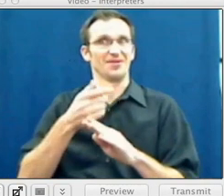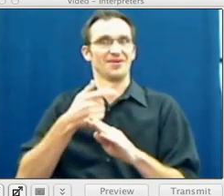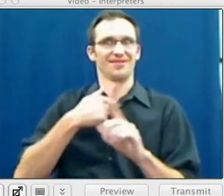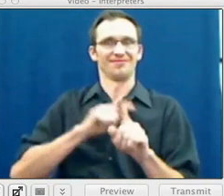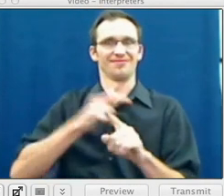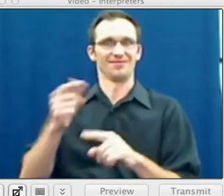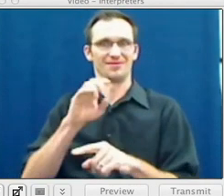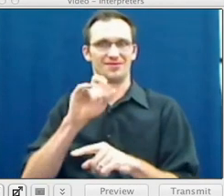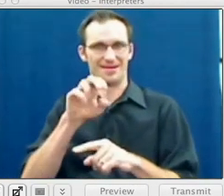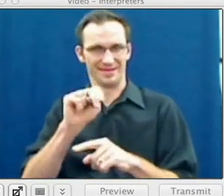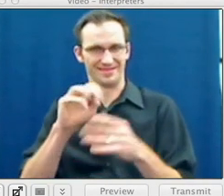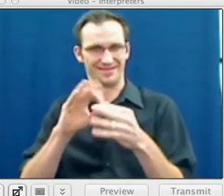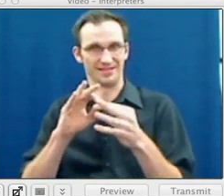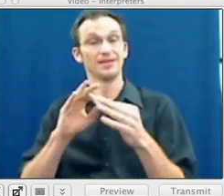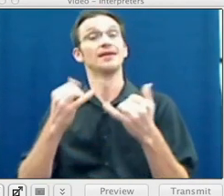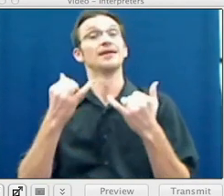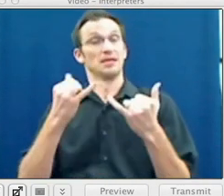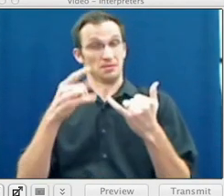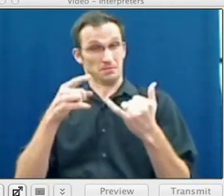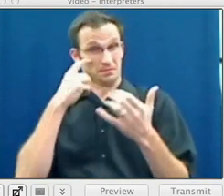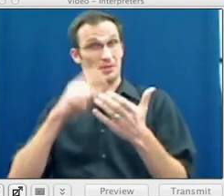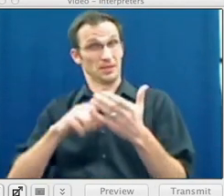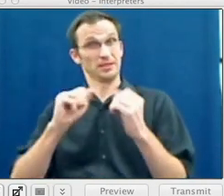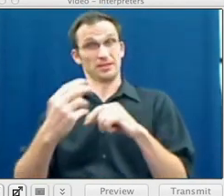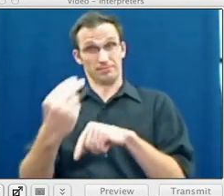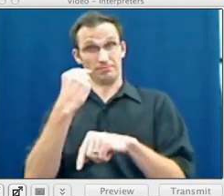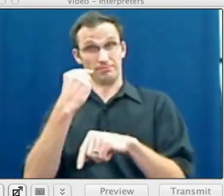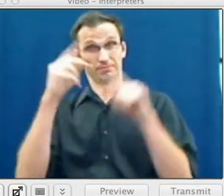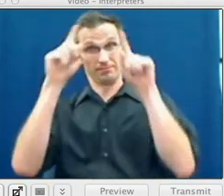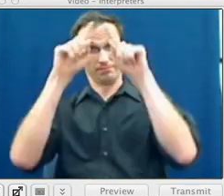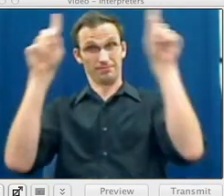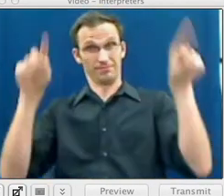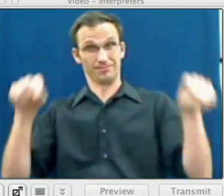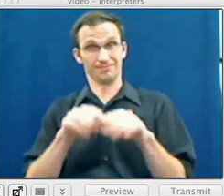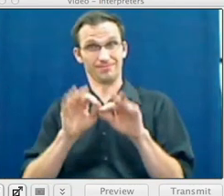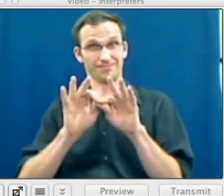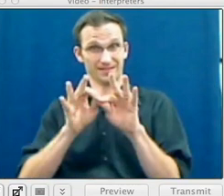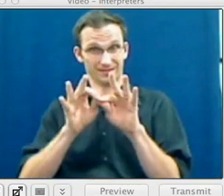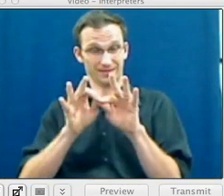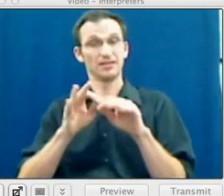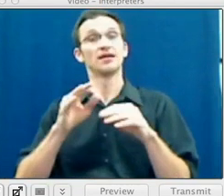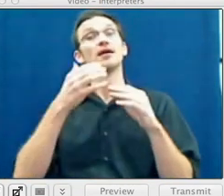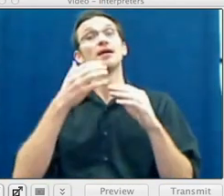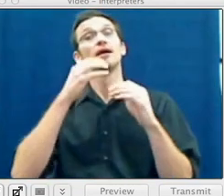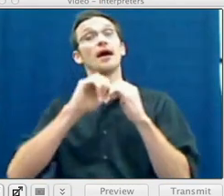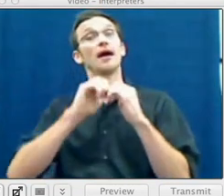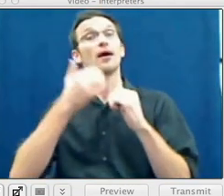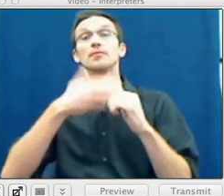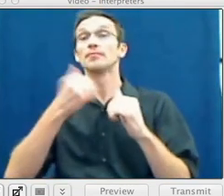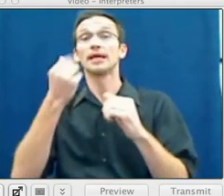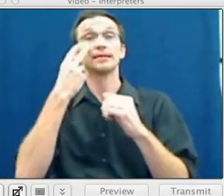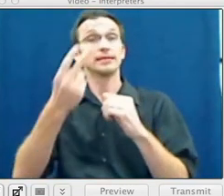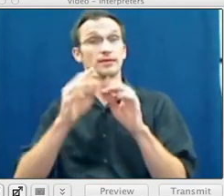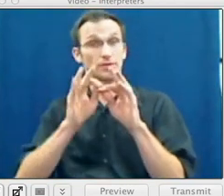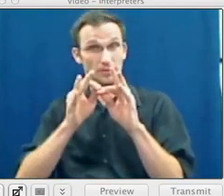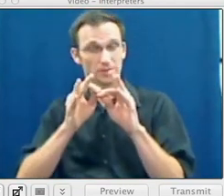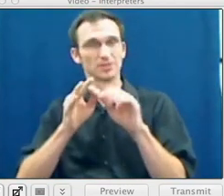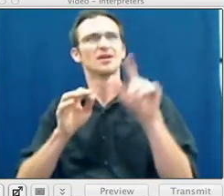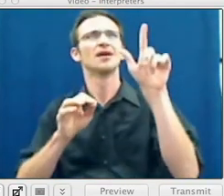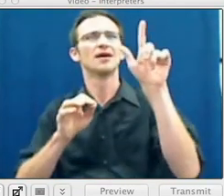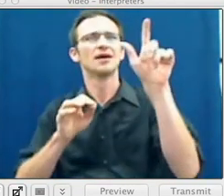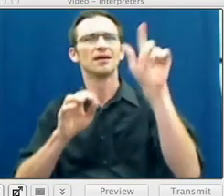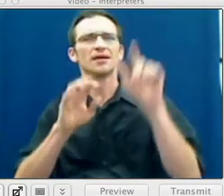we have our interpreters on the screen. In order to see them best, either pick Fine Color or Fine Gray from